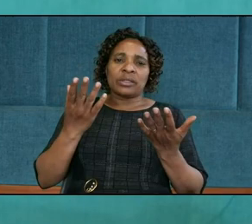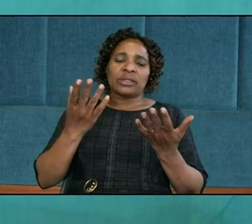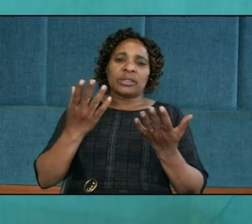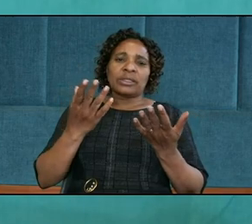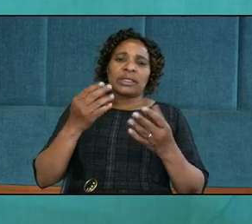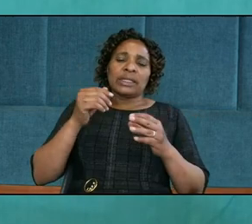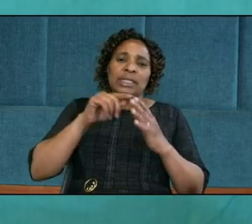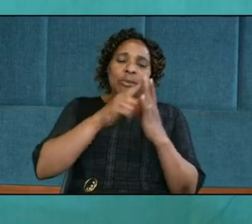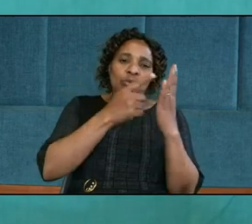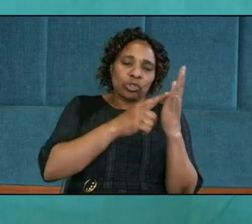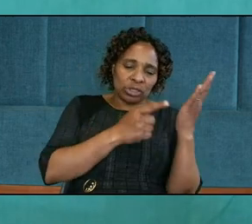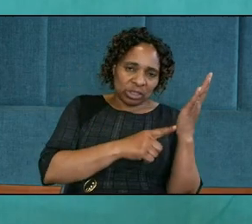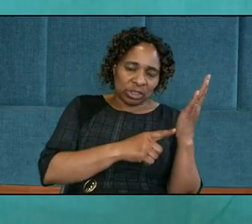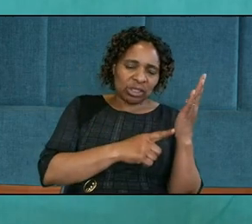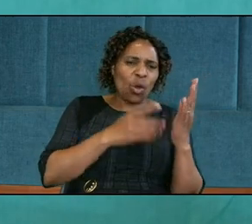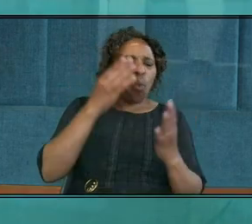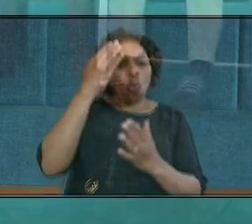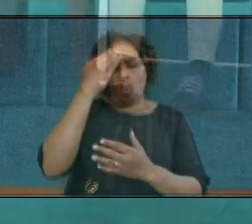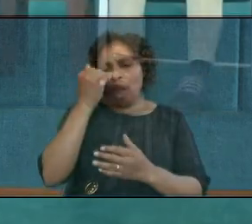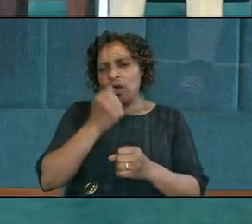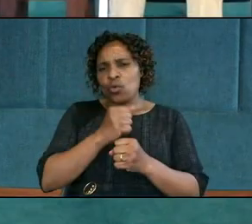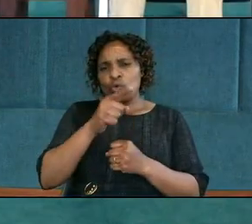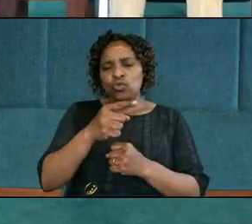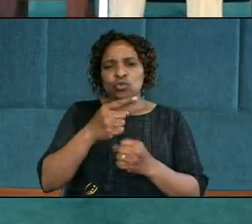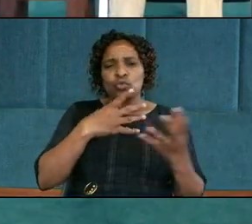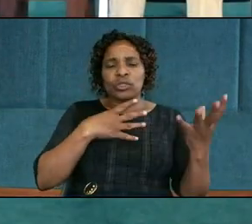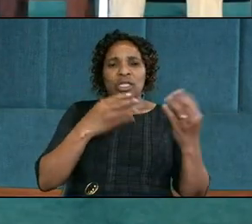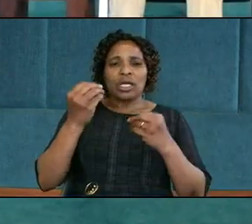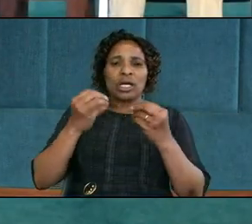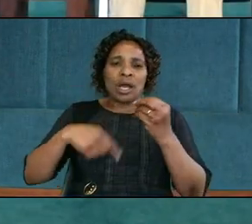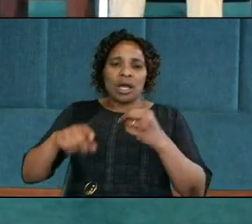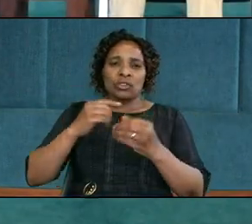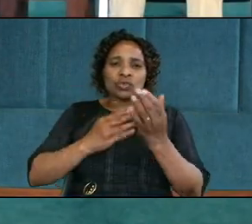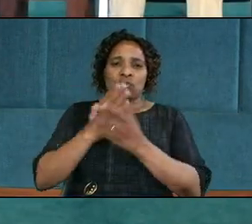The punchlines. Amari, why don't you take us through that?